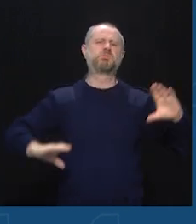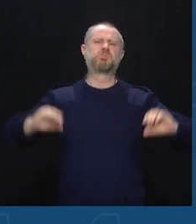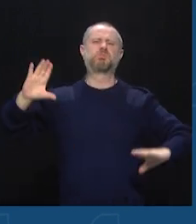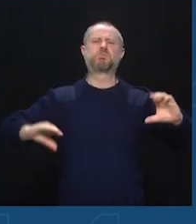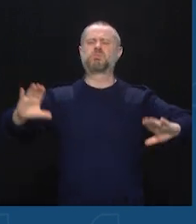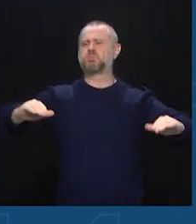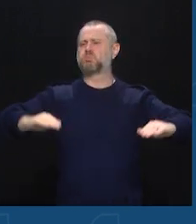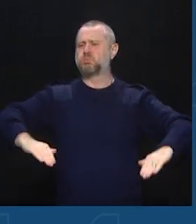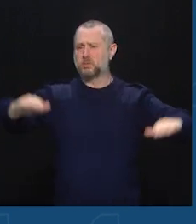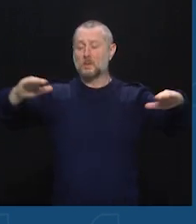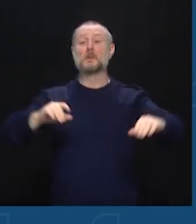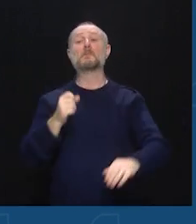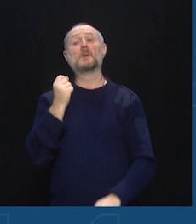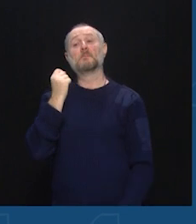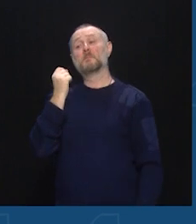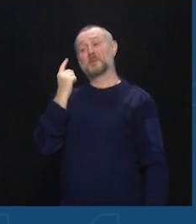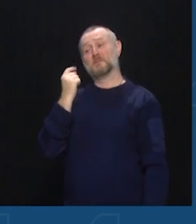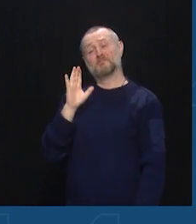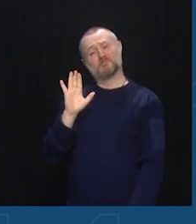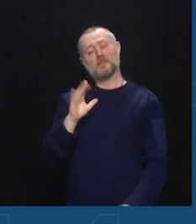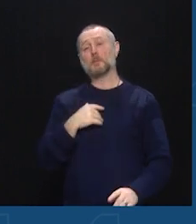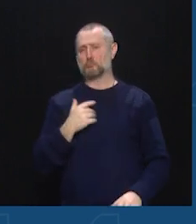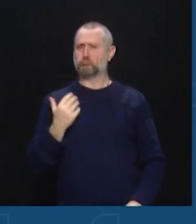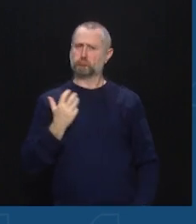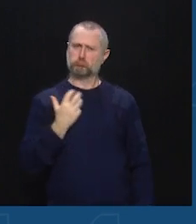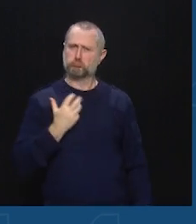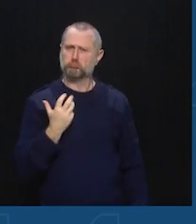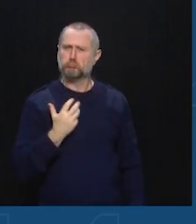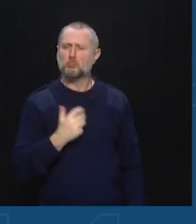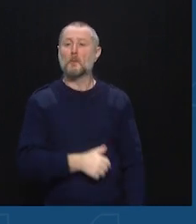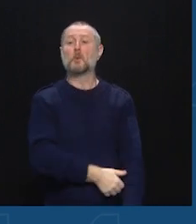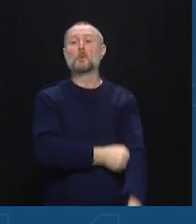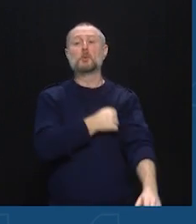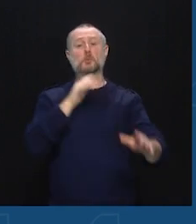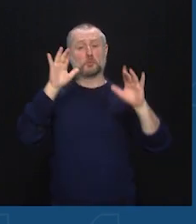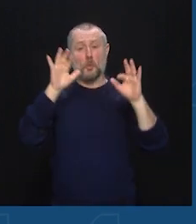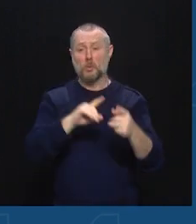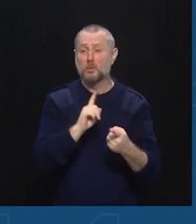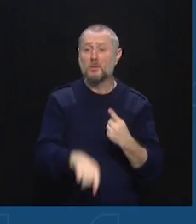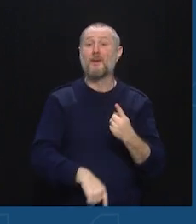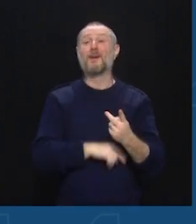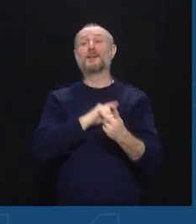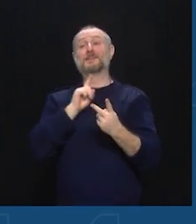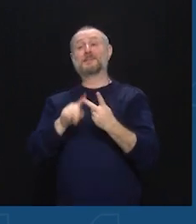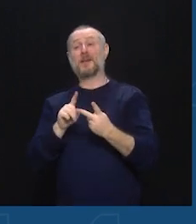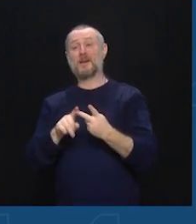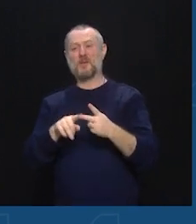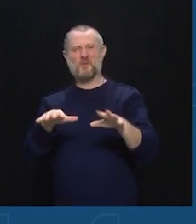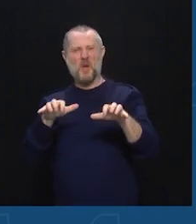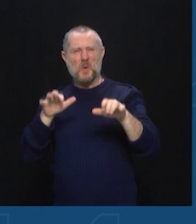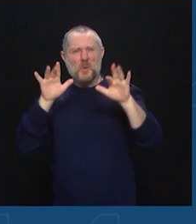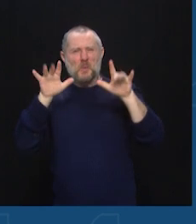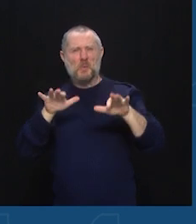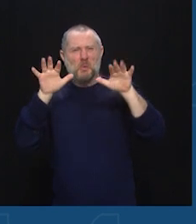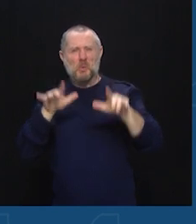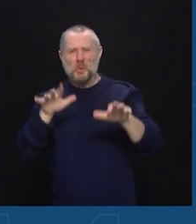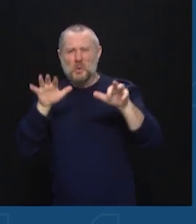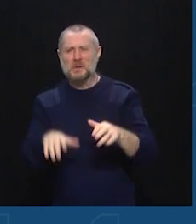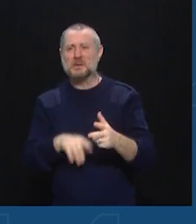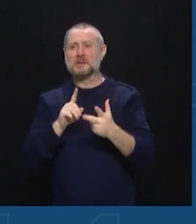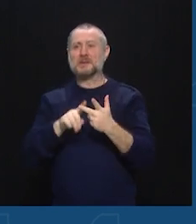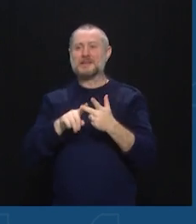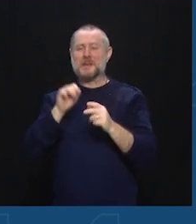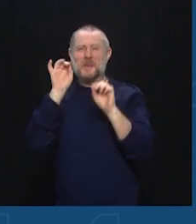treacherous? Yes, while this storm is throwing everything at us, we have snow, we have freezing rain, we have sleet, we have